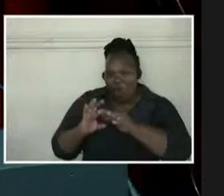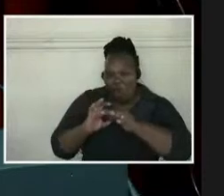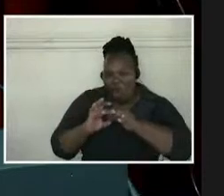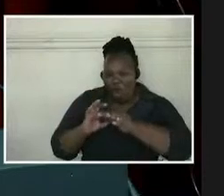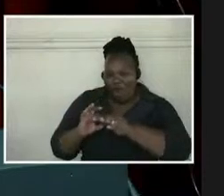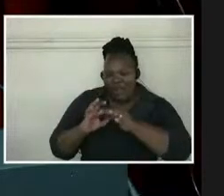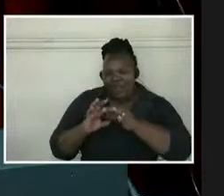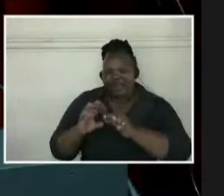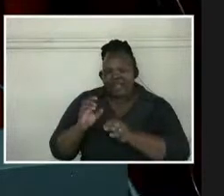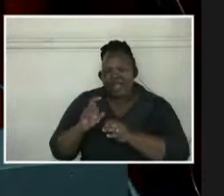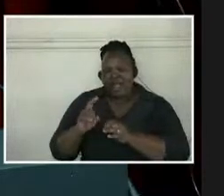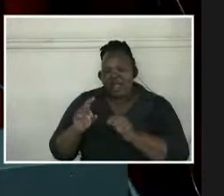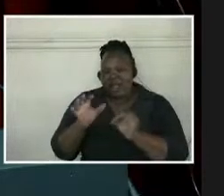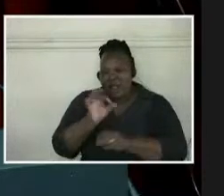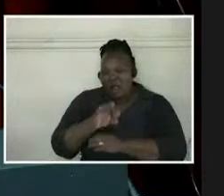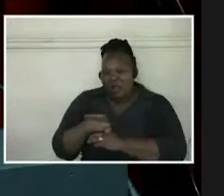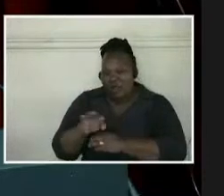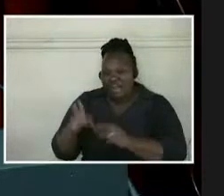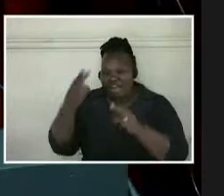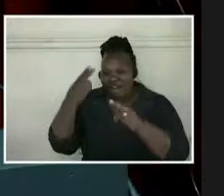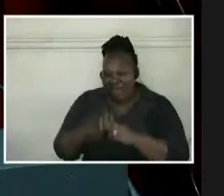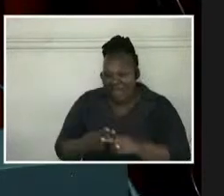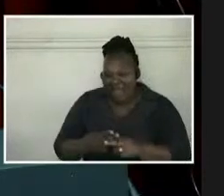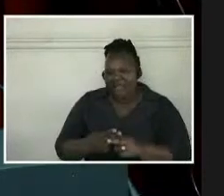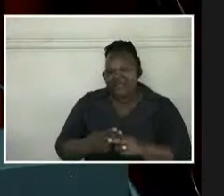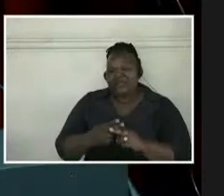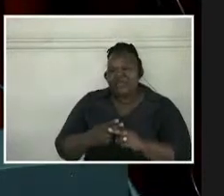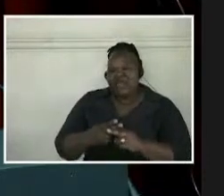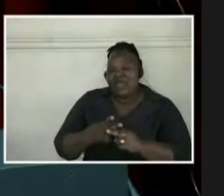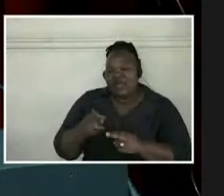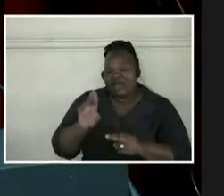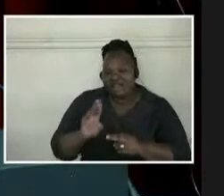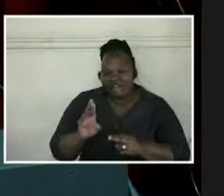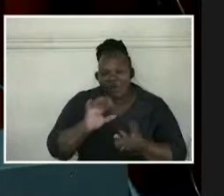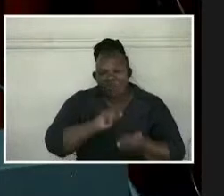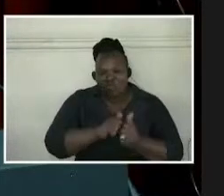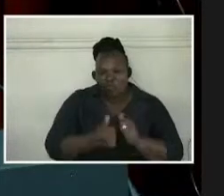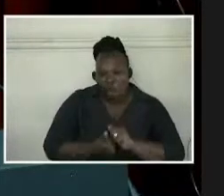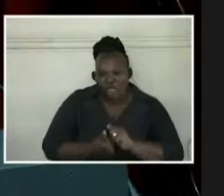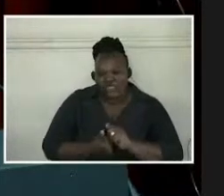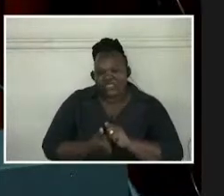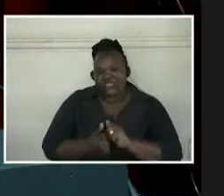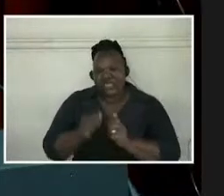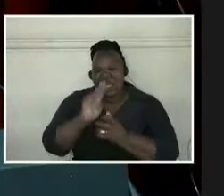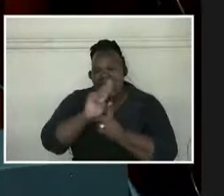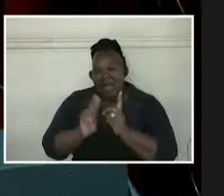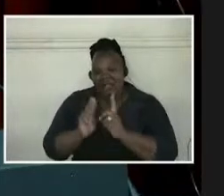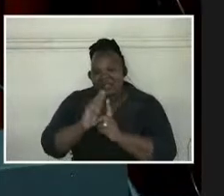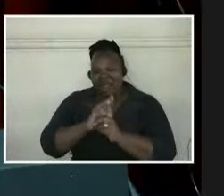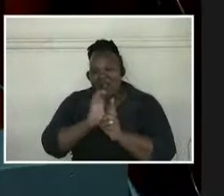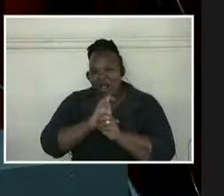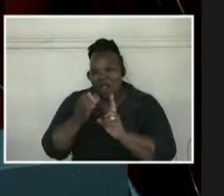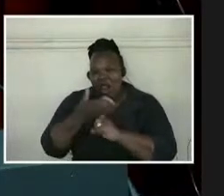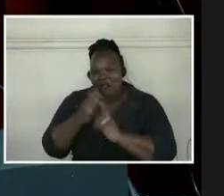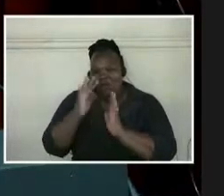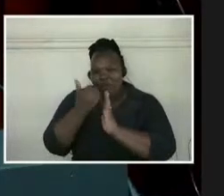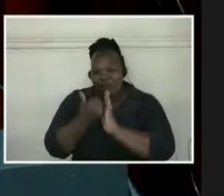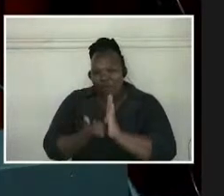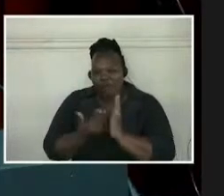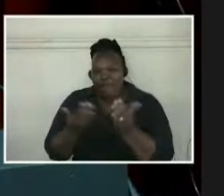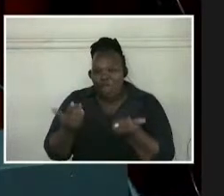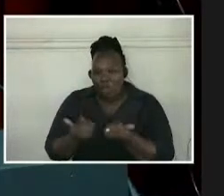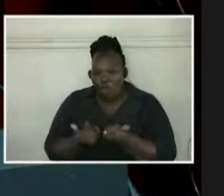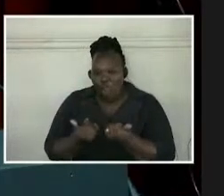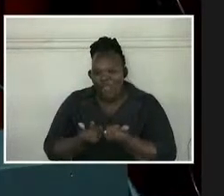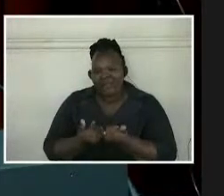level we have finalized a framework for the revival of sports arts and culture programs at school